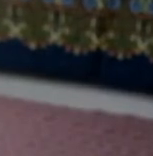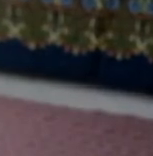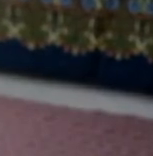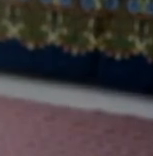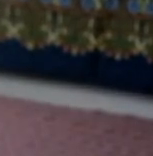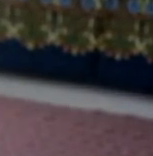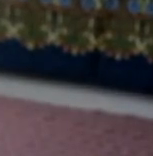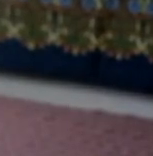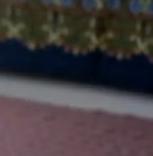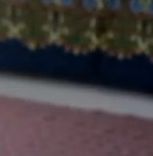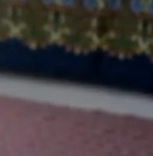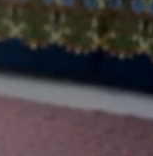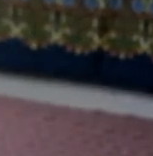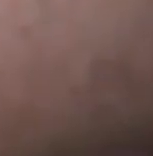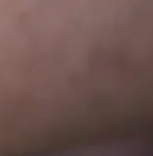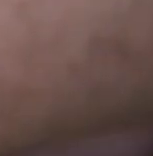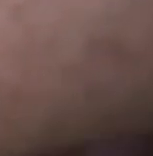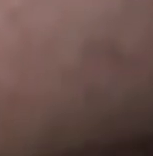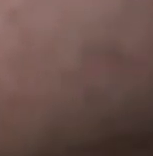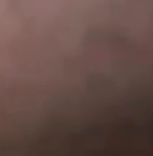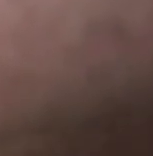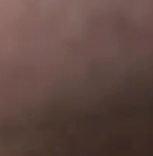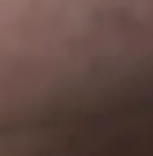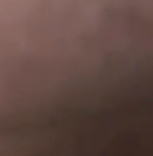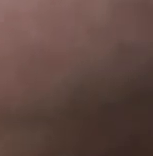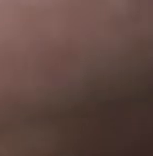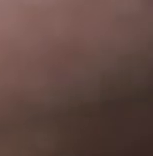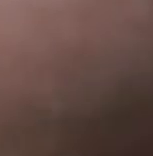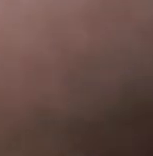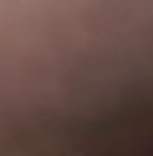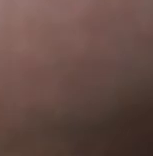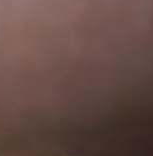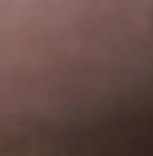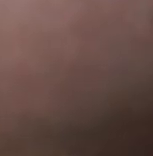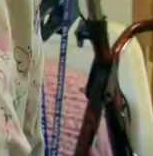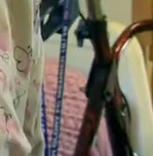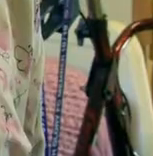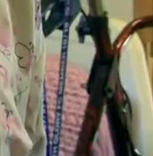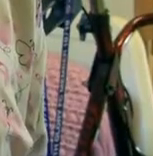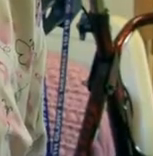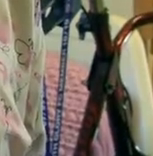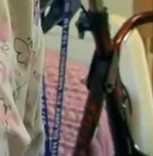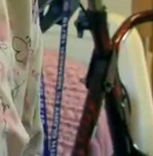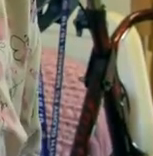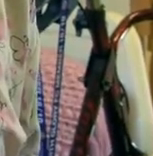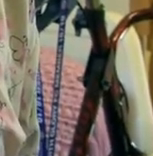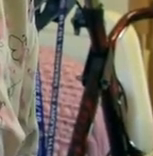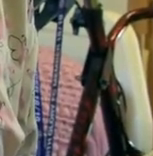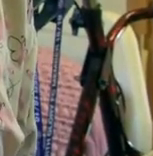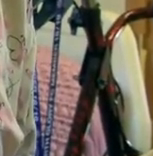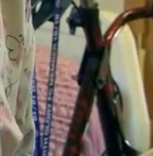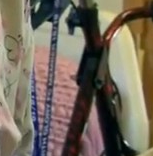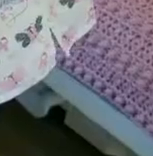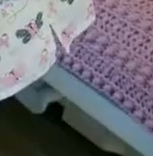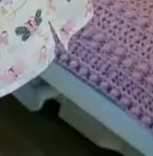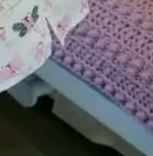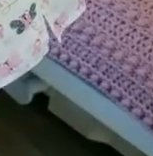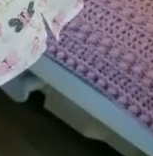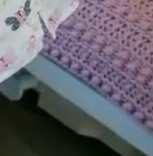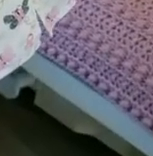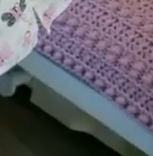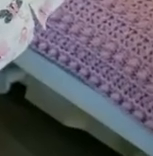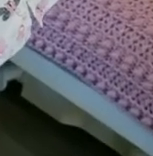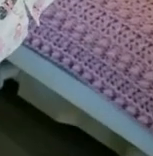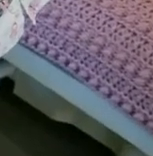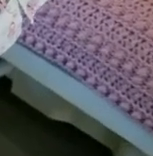residents and they love me. We give our heart and soul to what we do. Otherwise, we